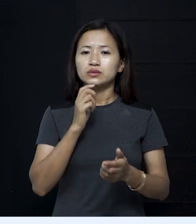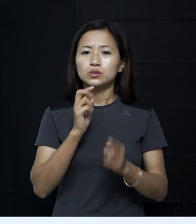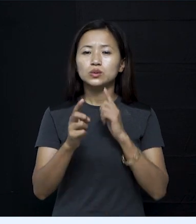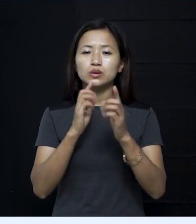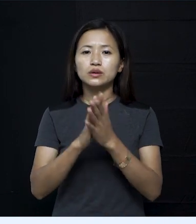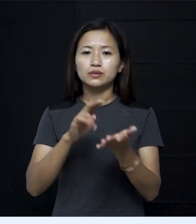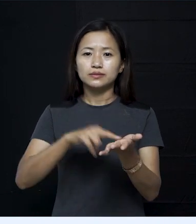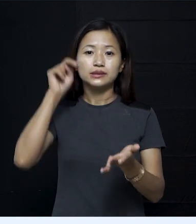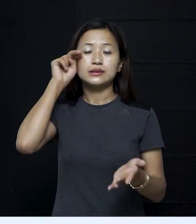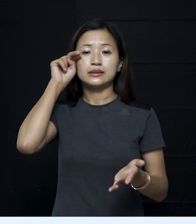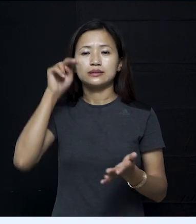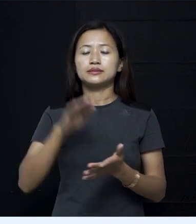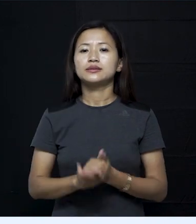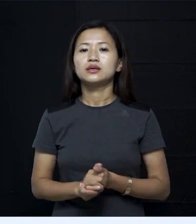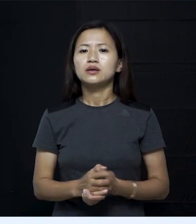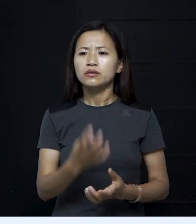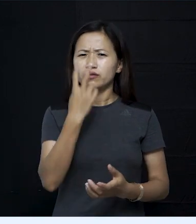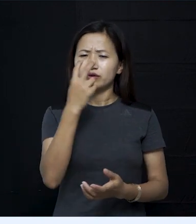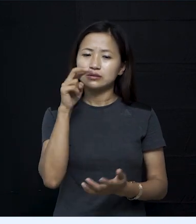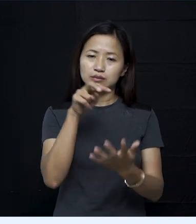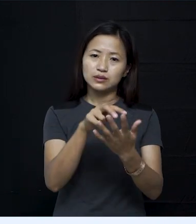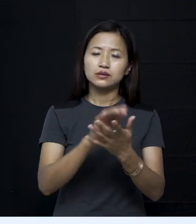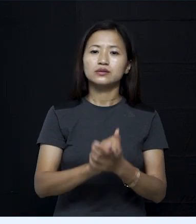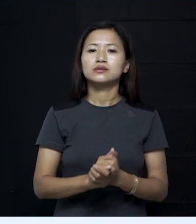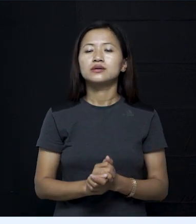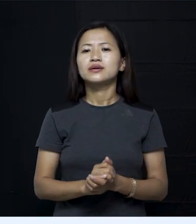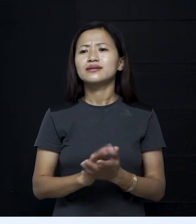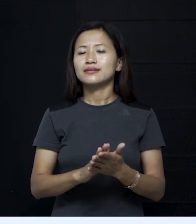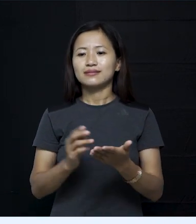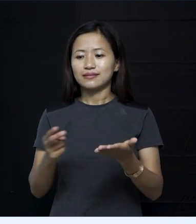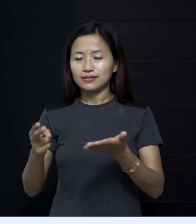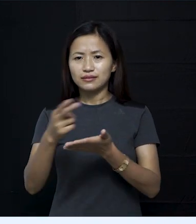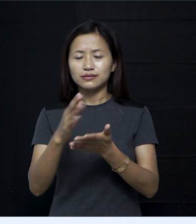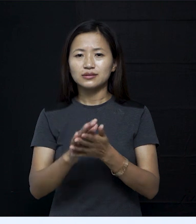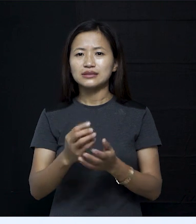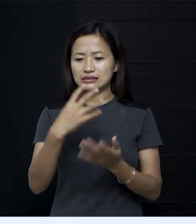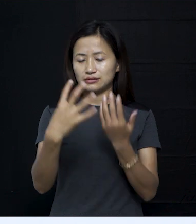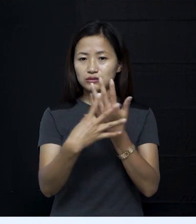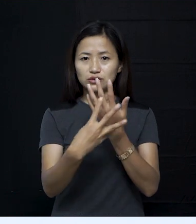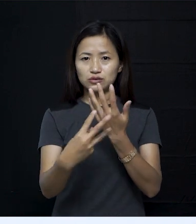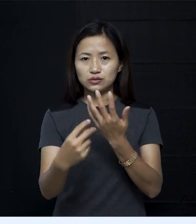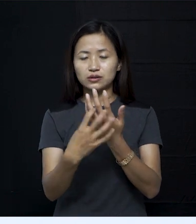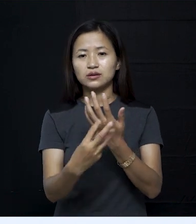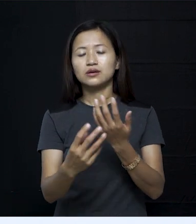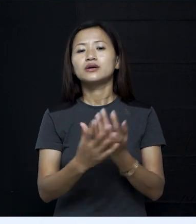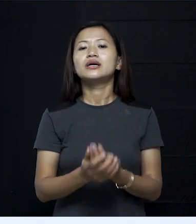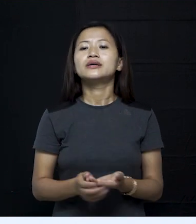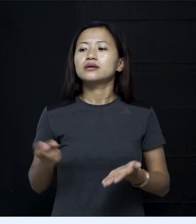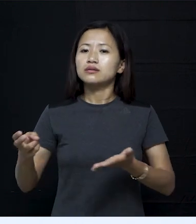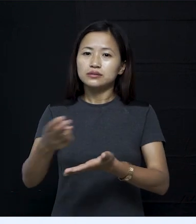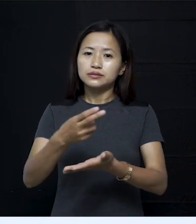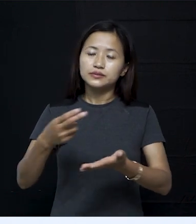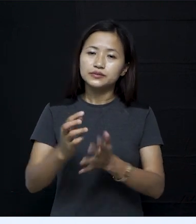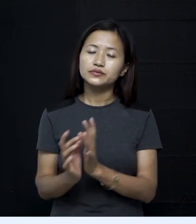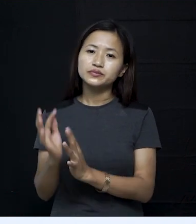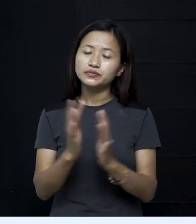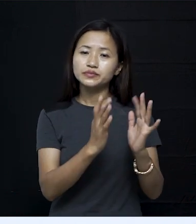Now when we say human, here we are talking about the cultural background of the people.